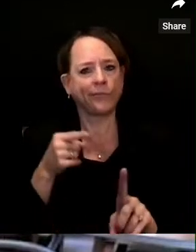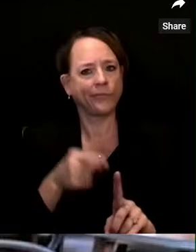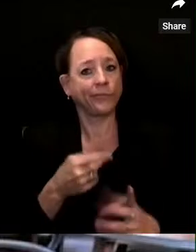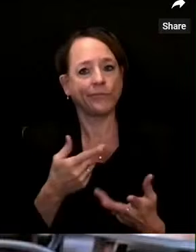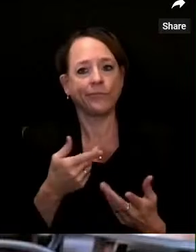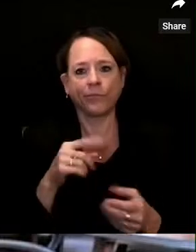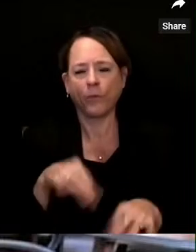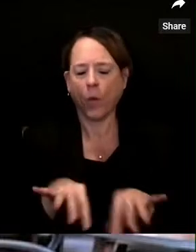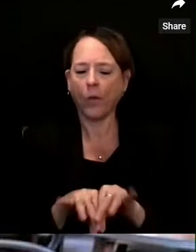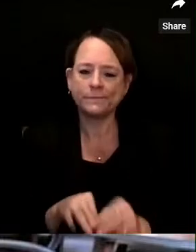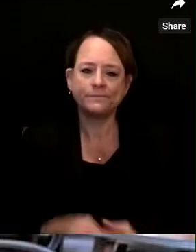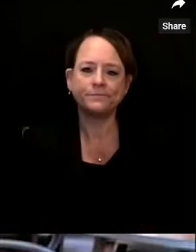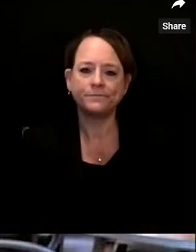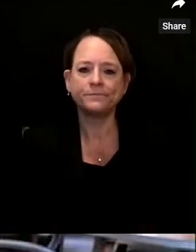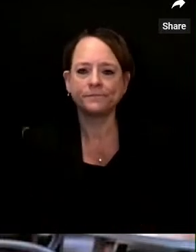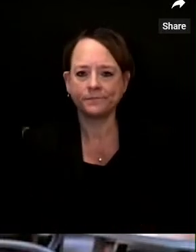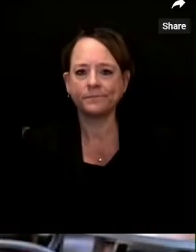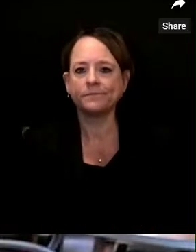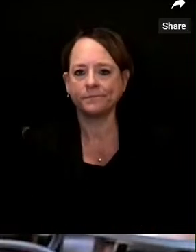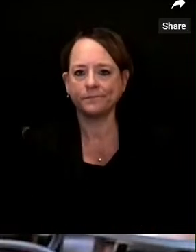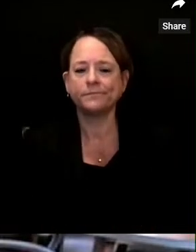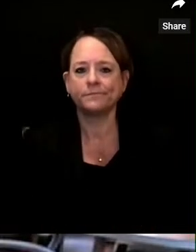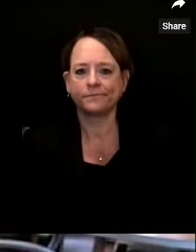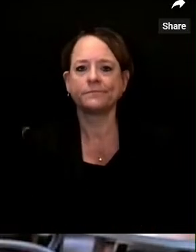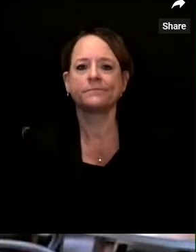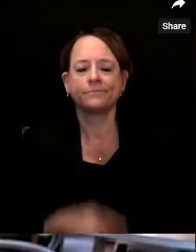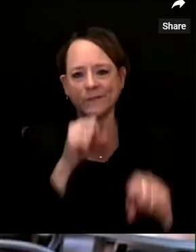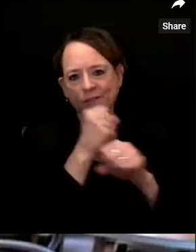The thing we can all do to help our